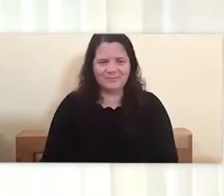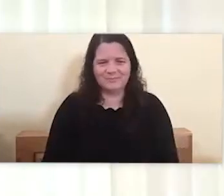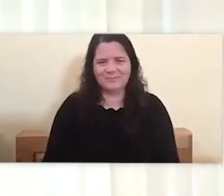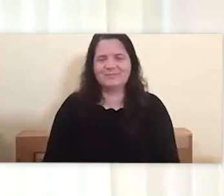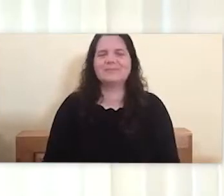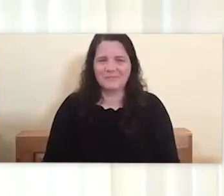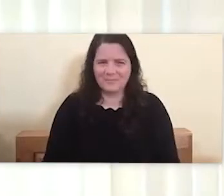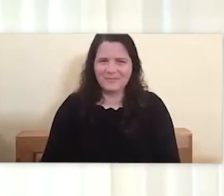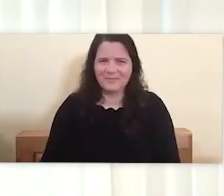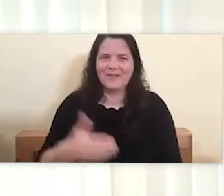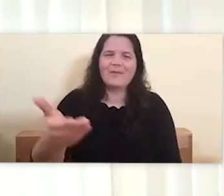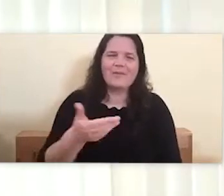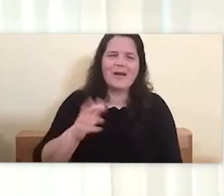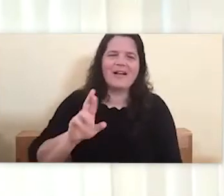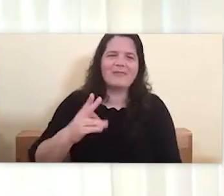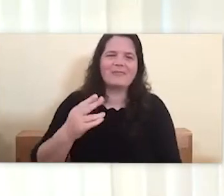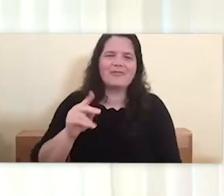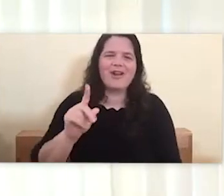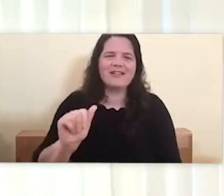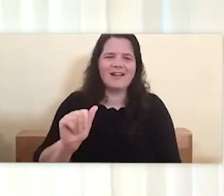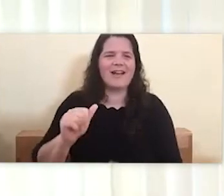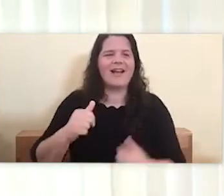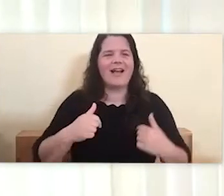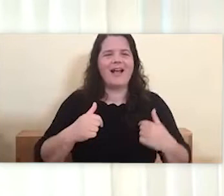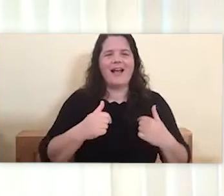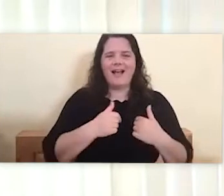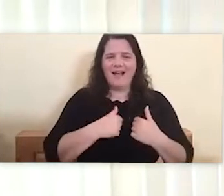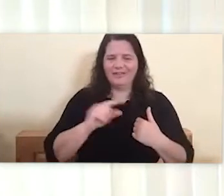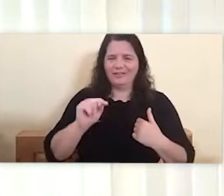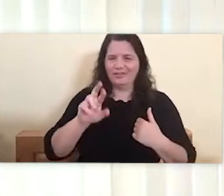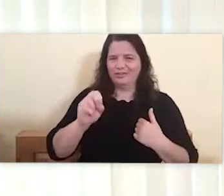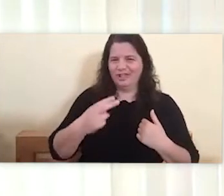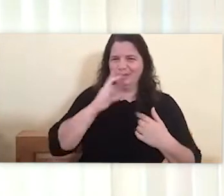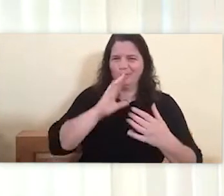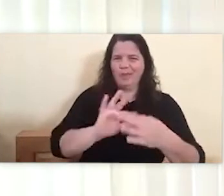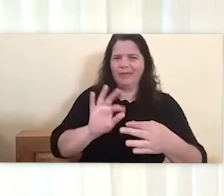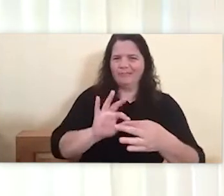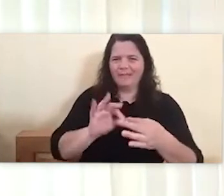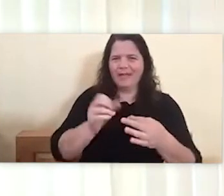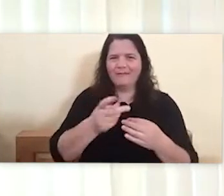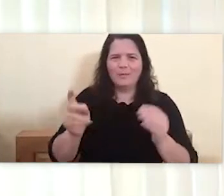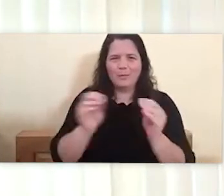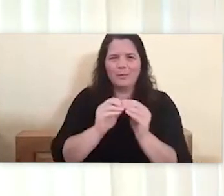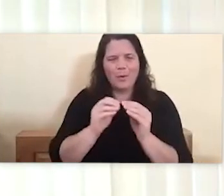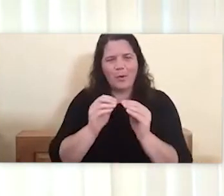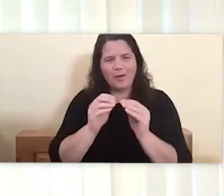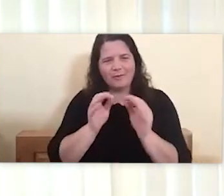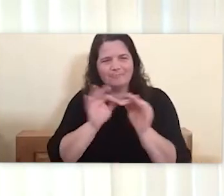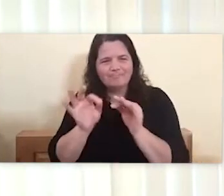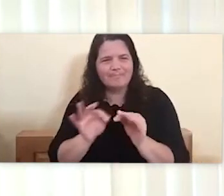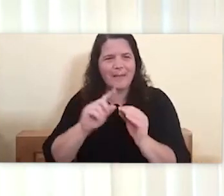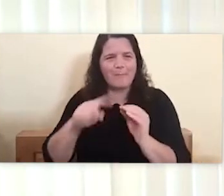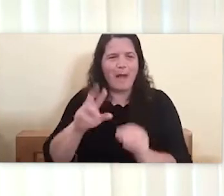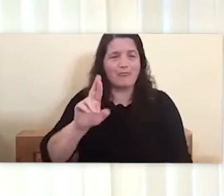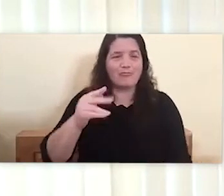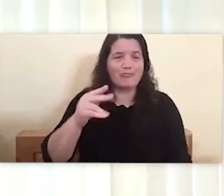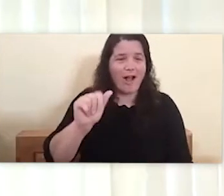Welcome, Rhonda. And I'll be saying a few more words about Rhonda and her book that will be the